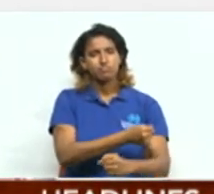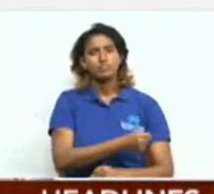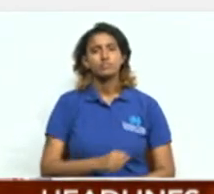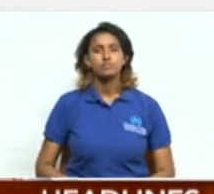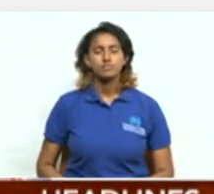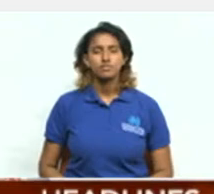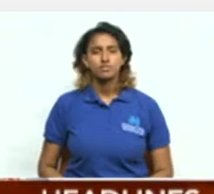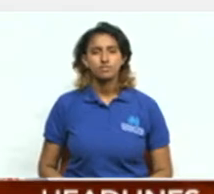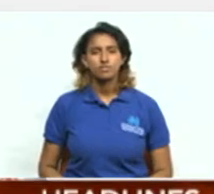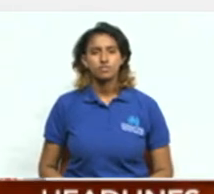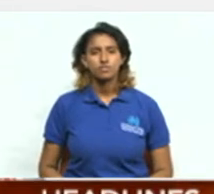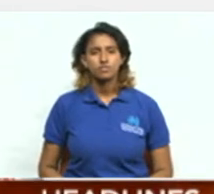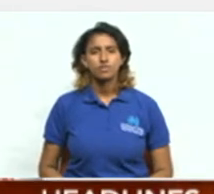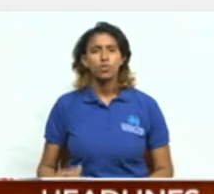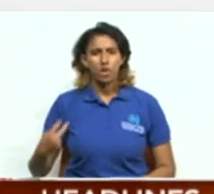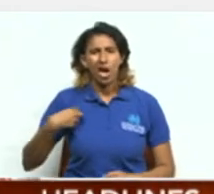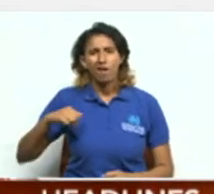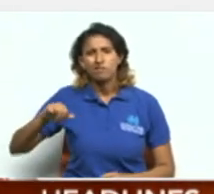we have gotten someone